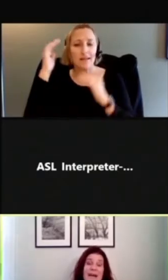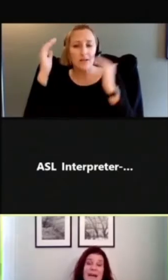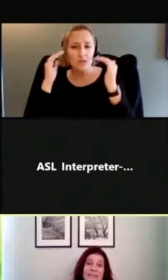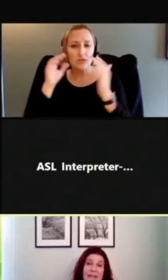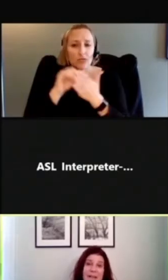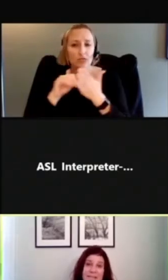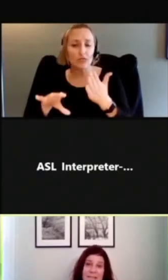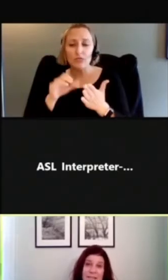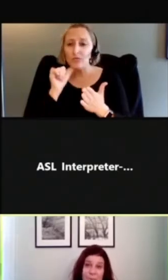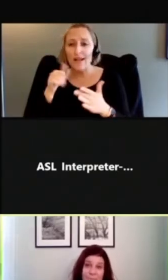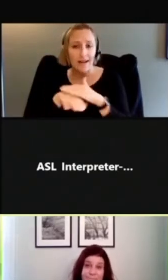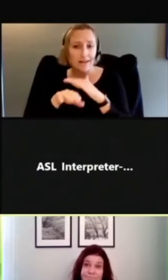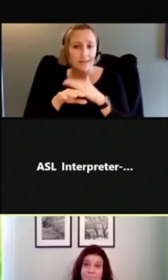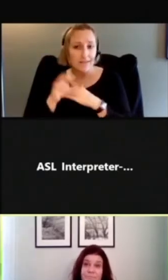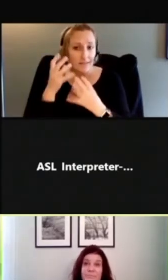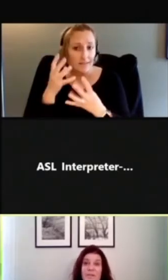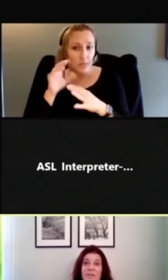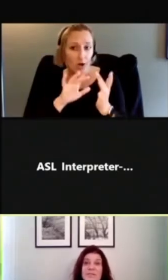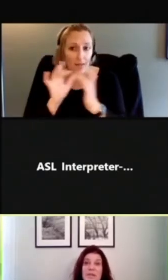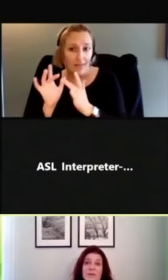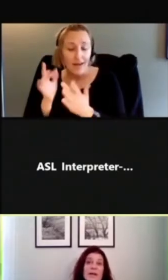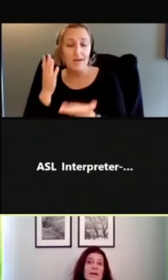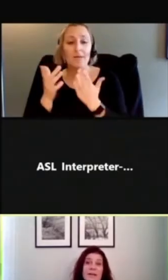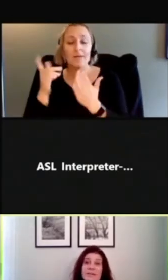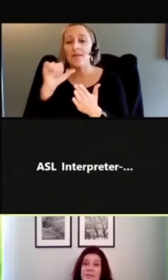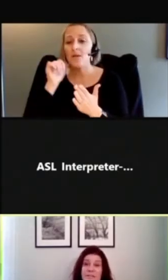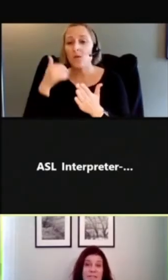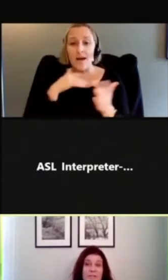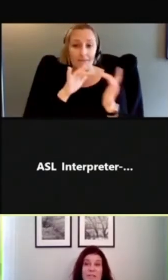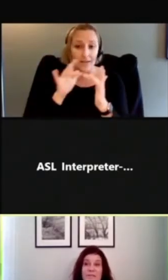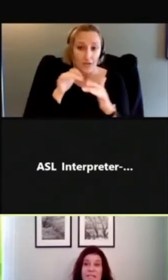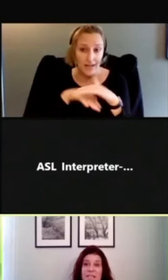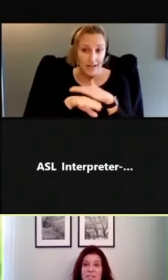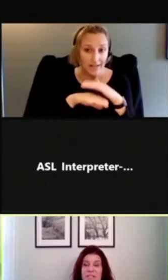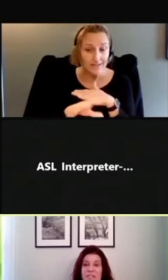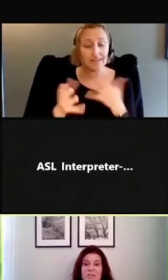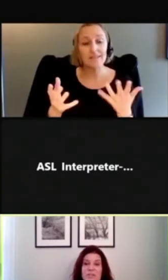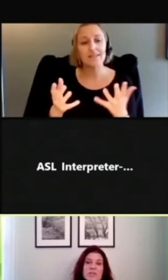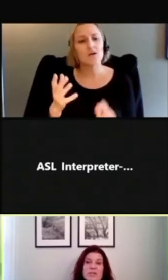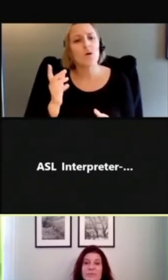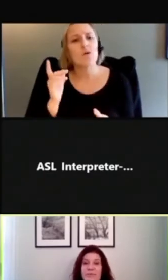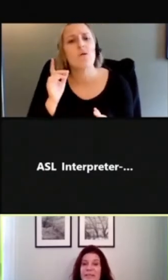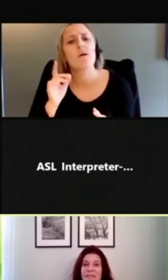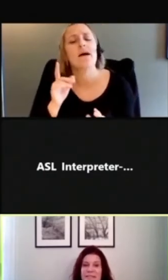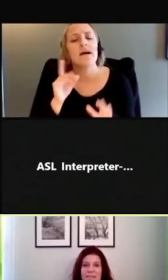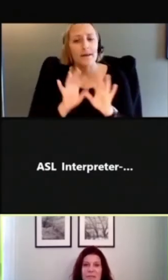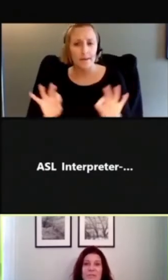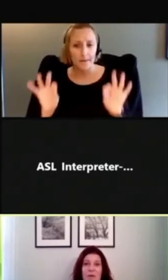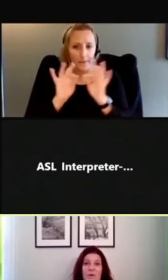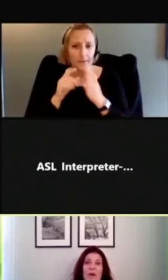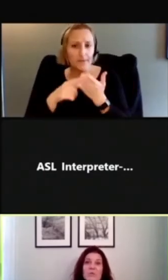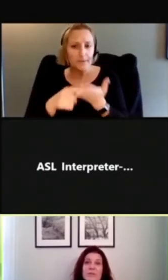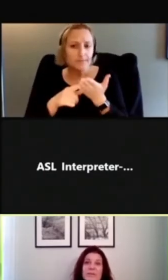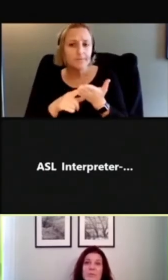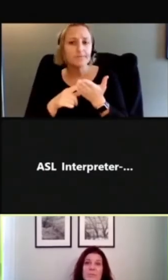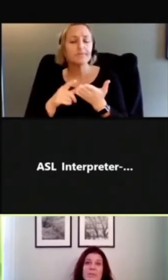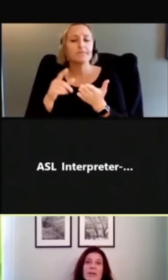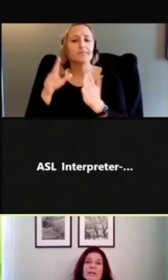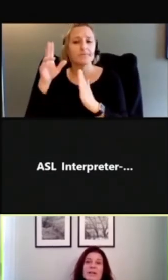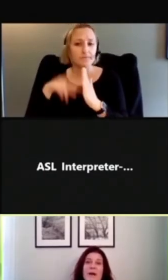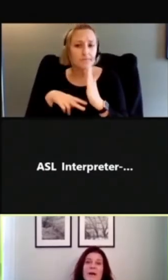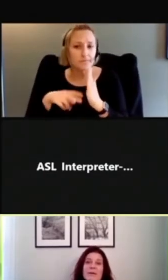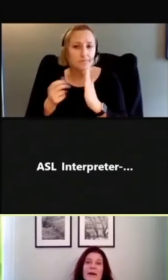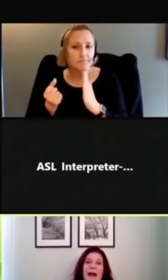may not even have internet access at home. So literacy skills, conversation skills, critical thinking skills. So really,